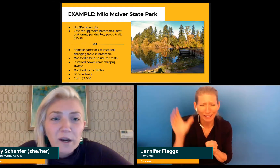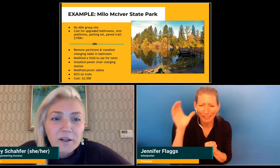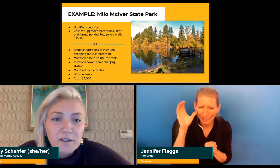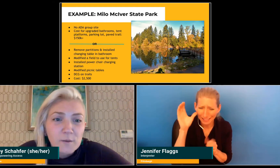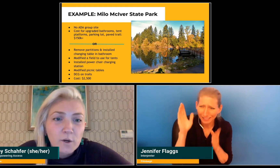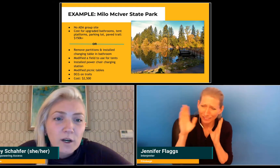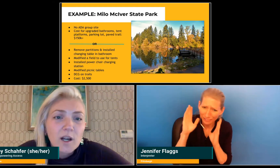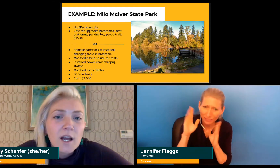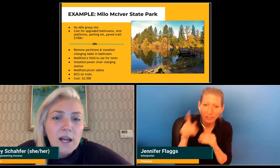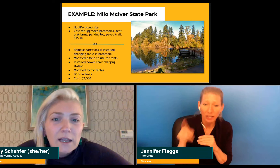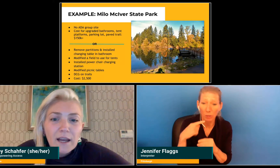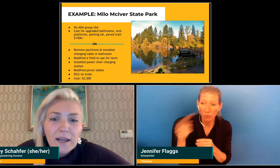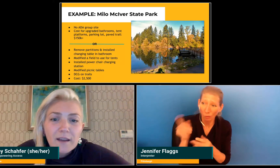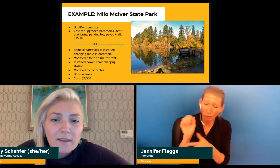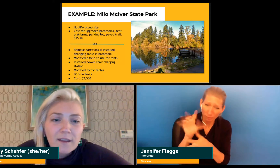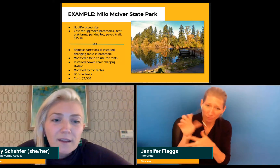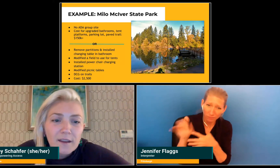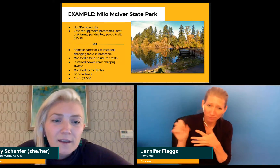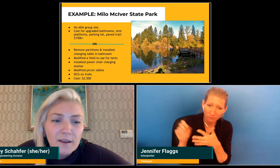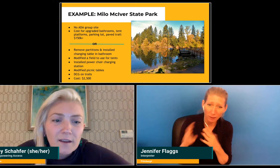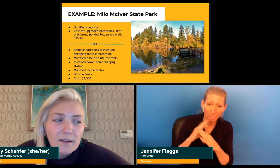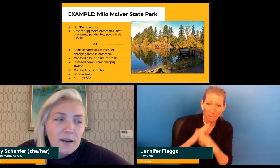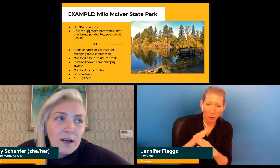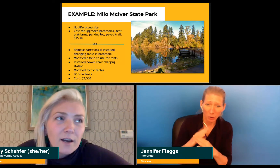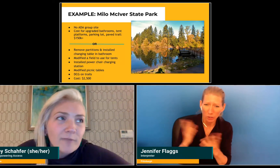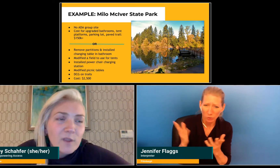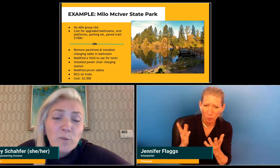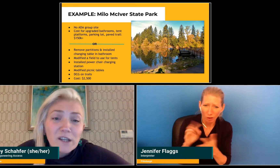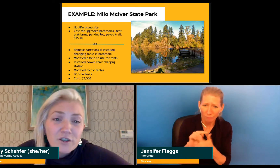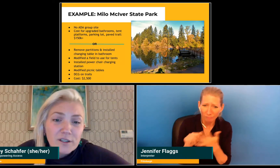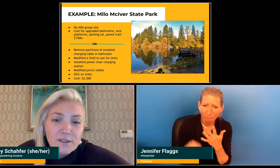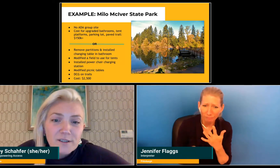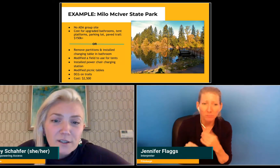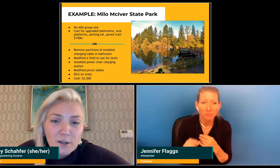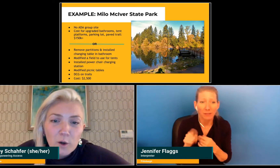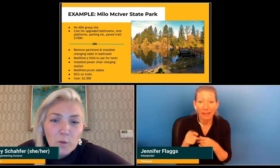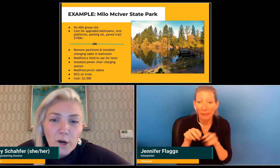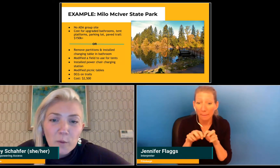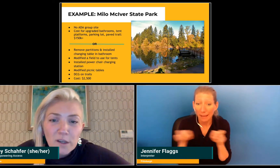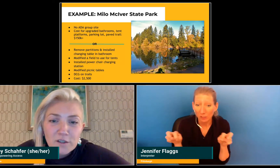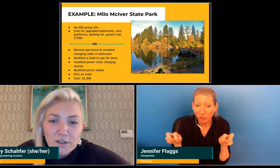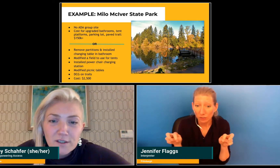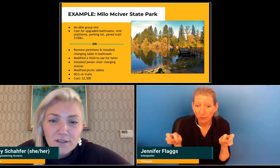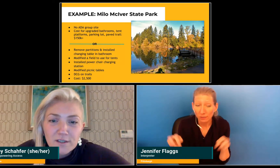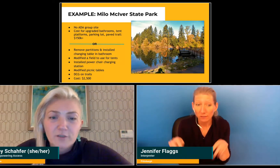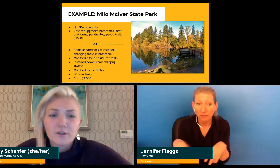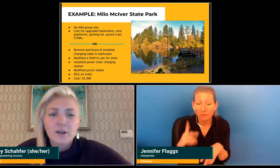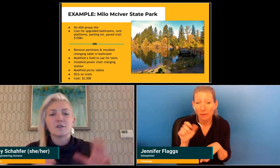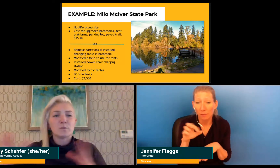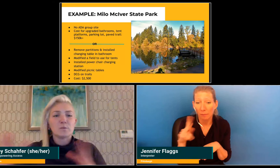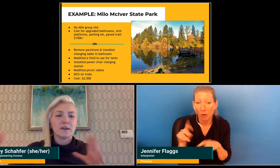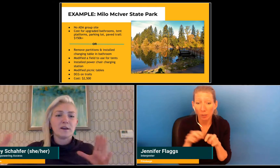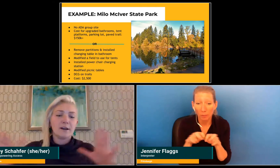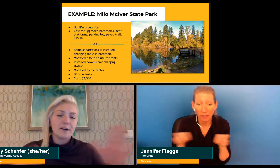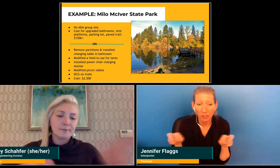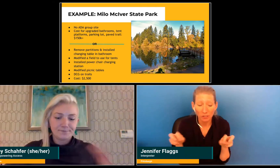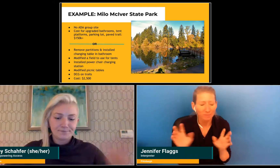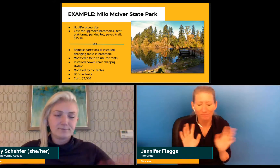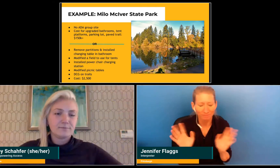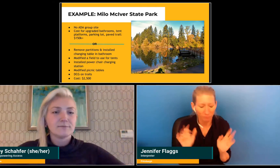some of the barriers were, like the benches, park benches, or not the benches,